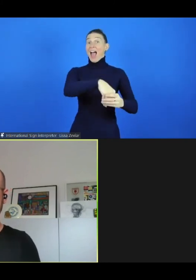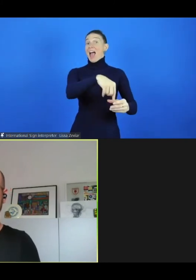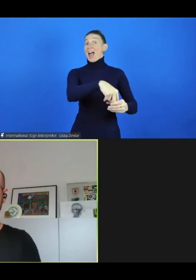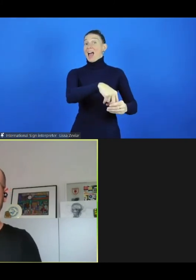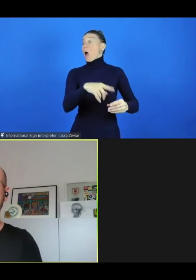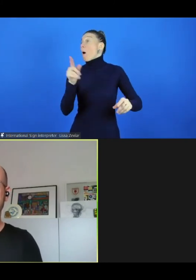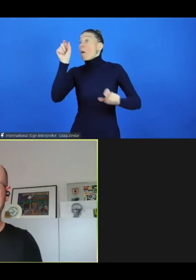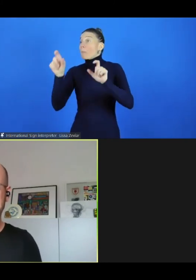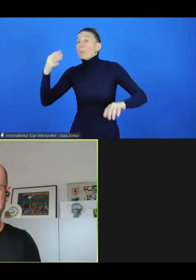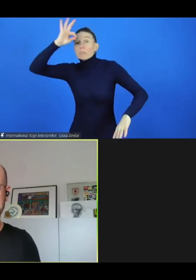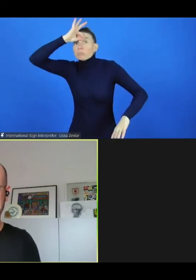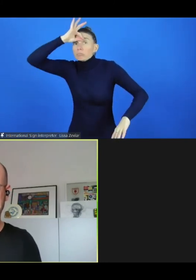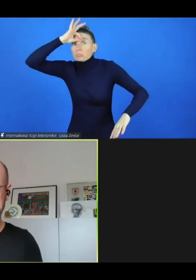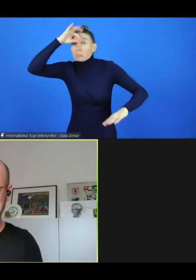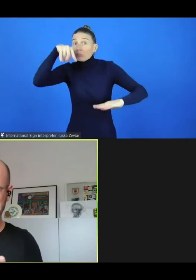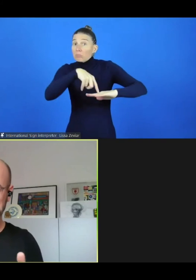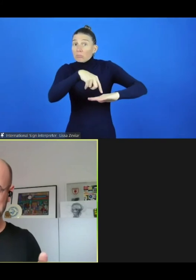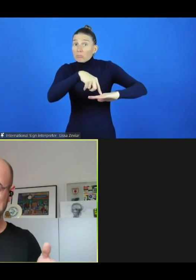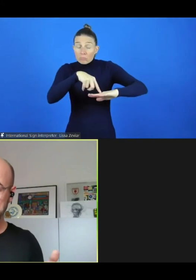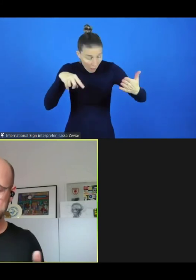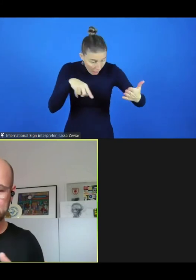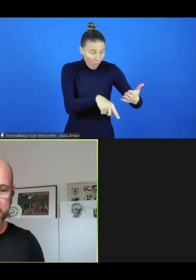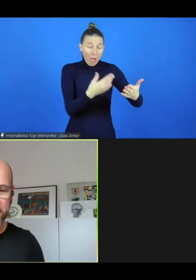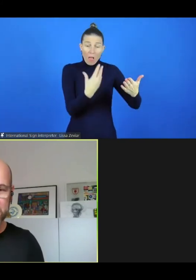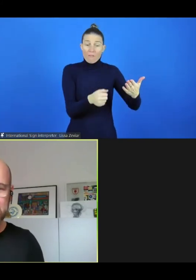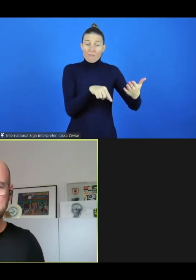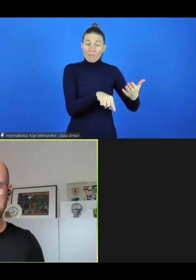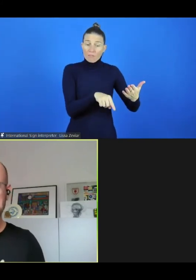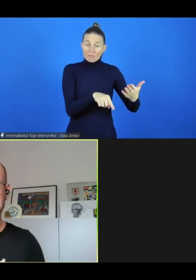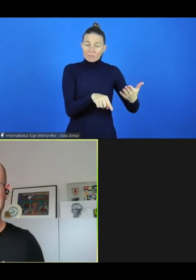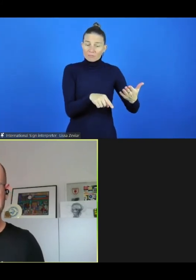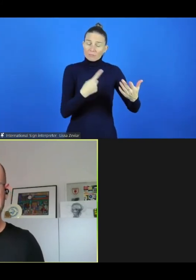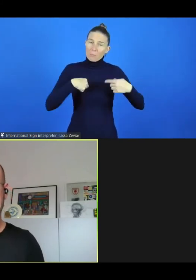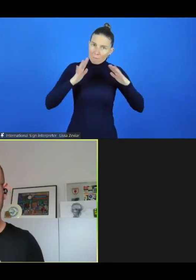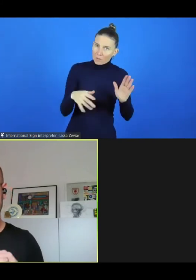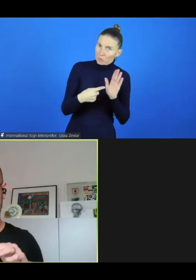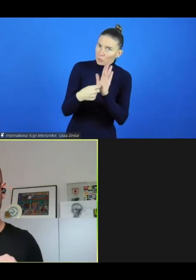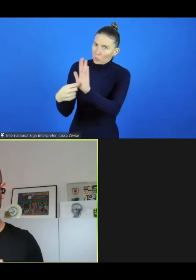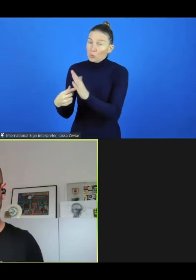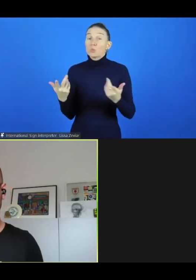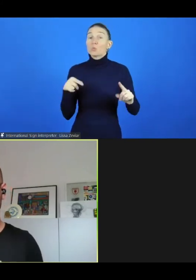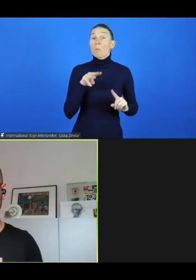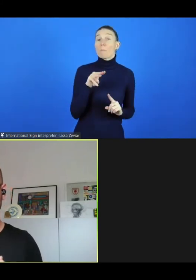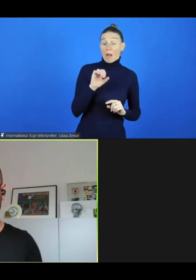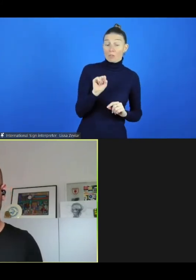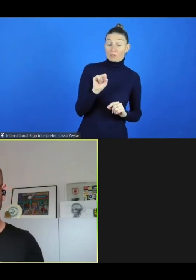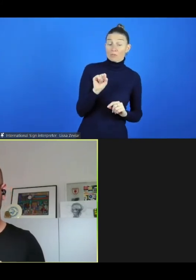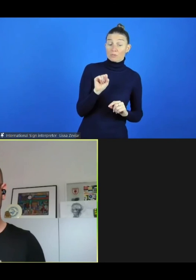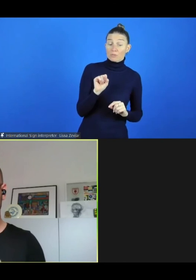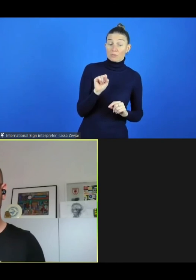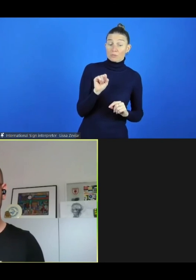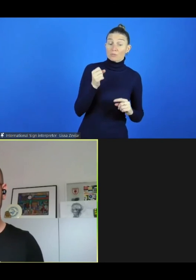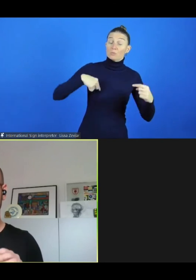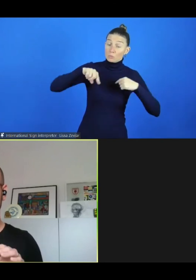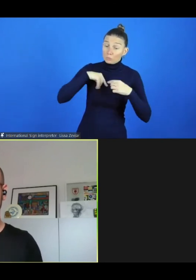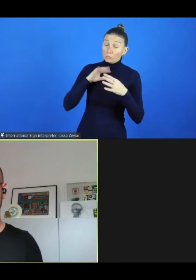there. We have not worked hard enough to make sure that people know it's there. And so what we're doing as Microsoft is we're deliberately engaging with all of our customers around the